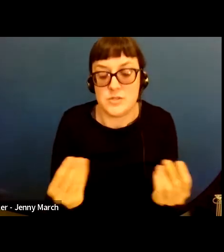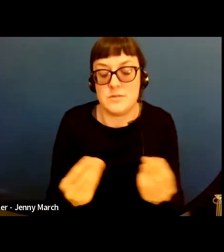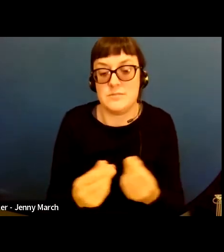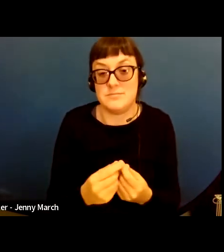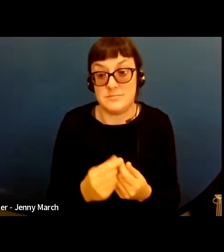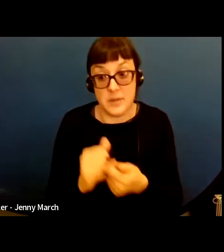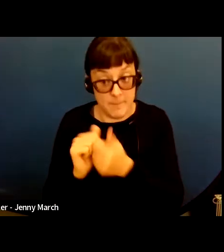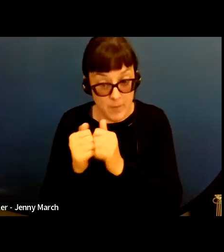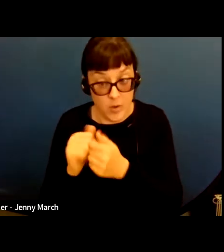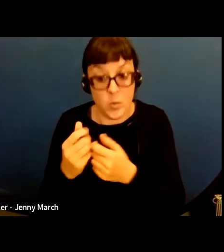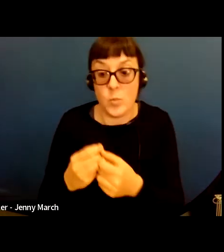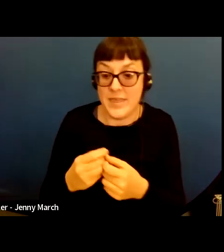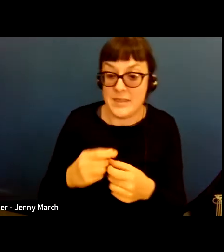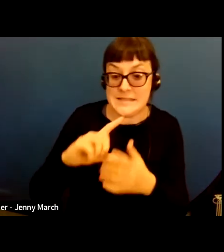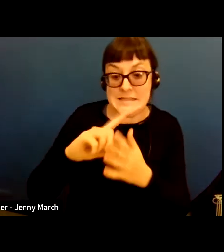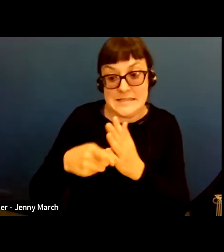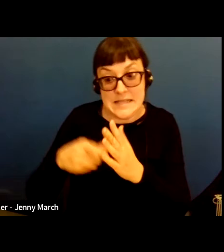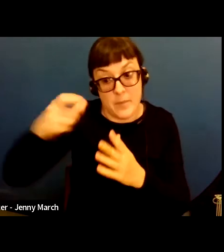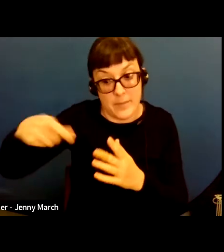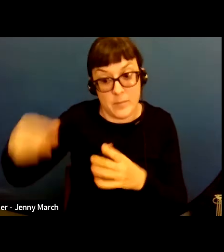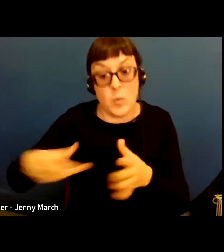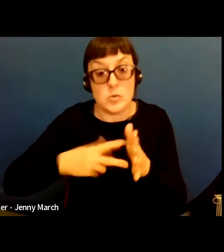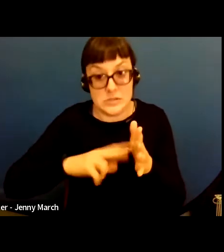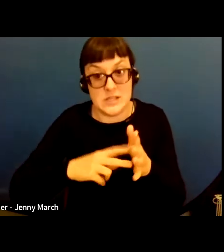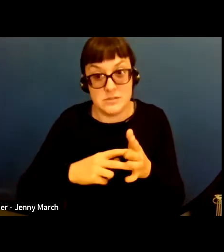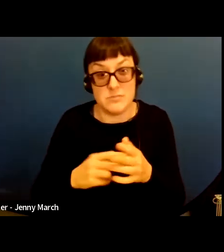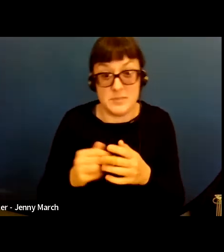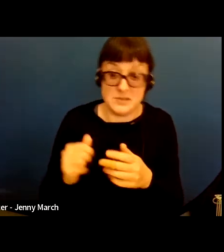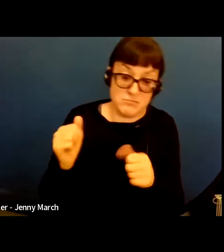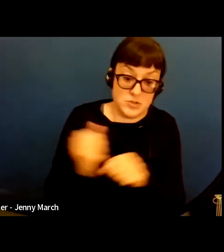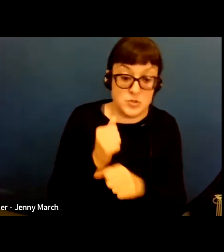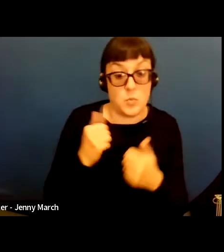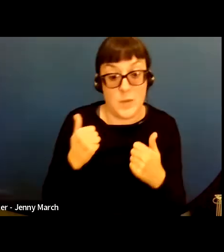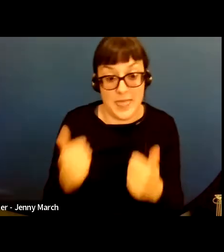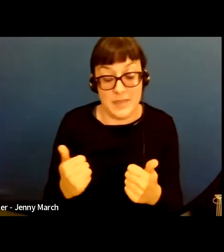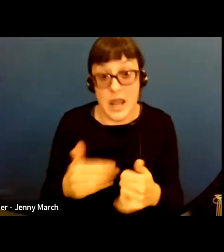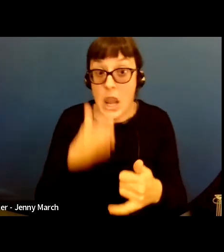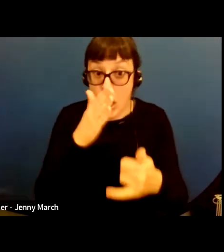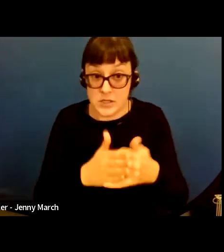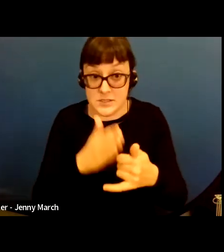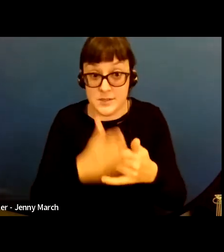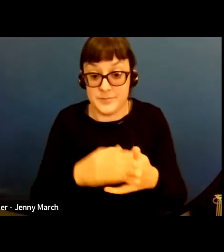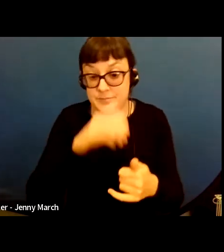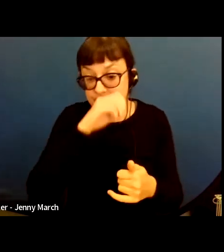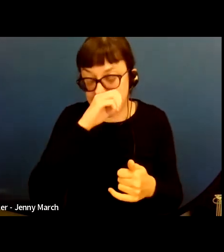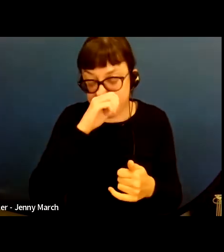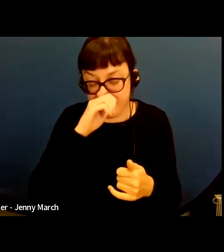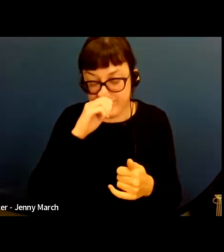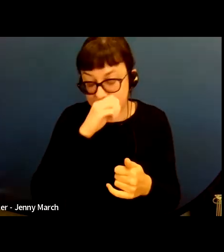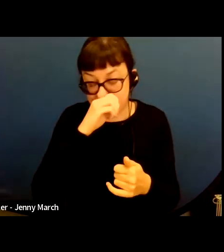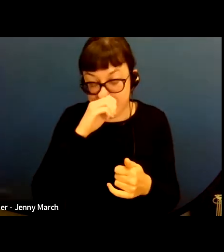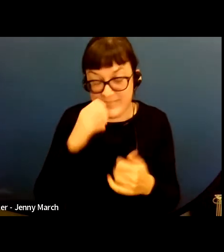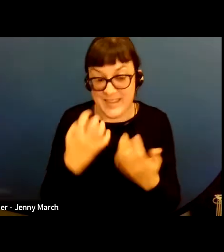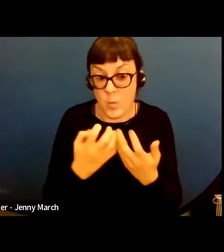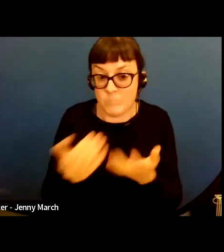of persons with disabilities is fundamental to do this well. Last but not least, the value of collecting data around the